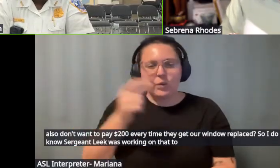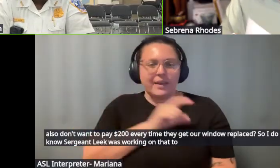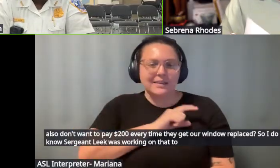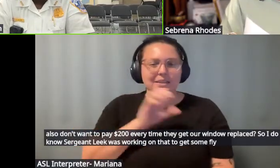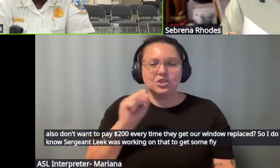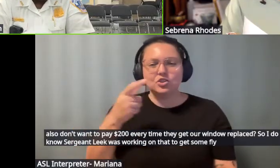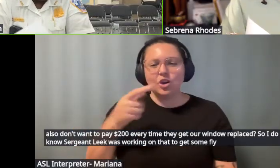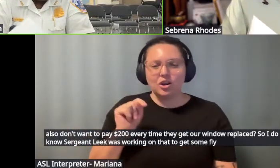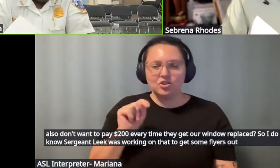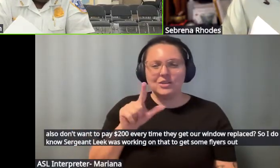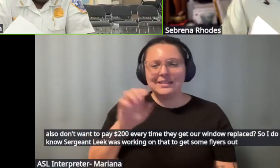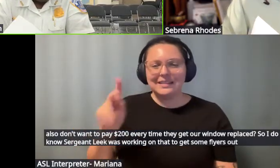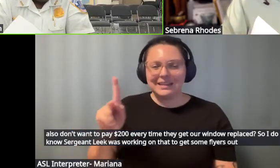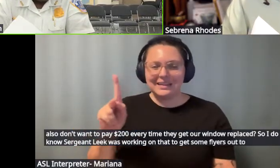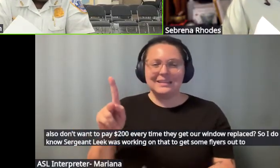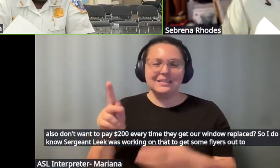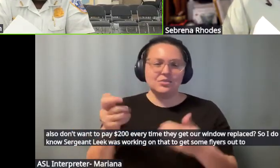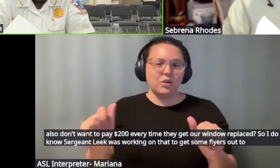out to